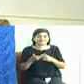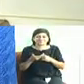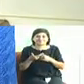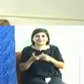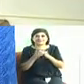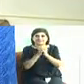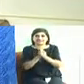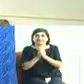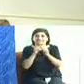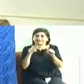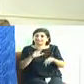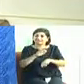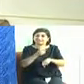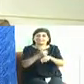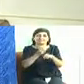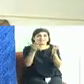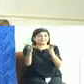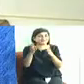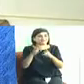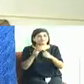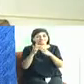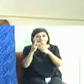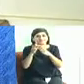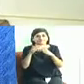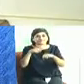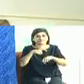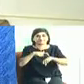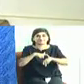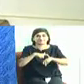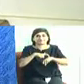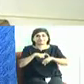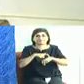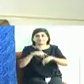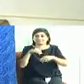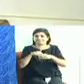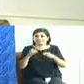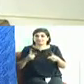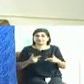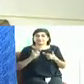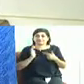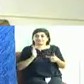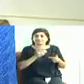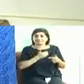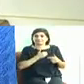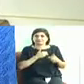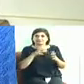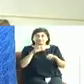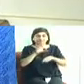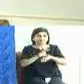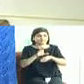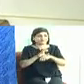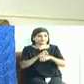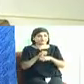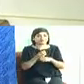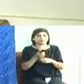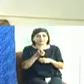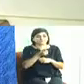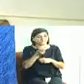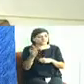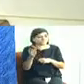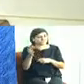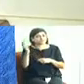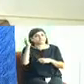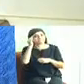this installation service of a very special time in the life of our church. And so I want to give a couple of shout-outs. Because I want to